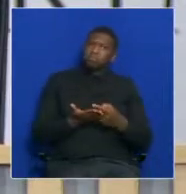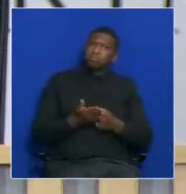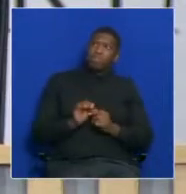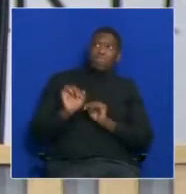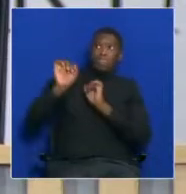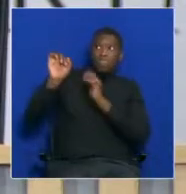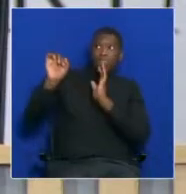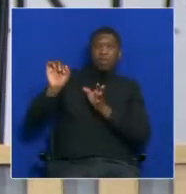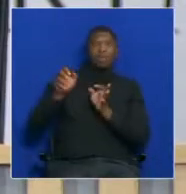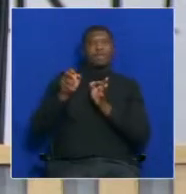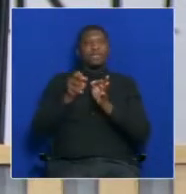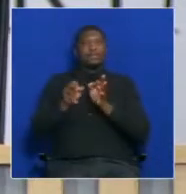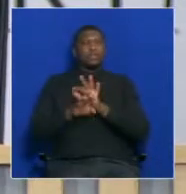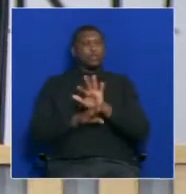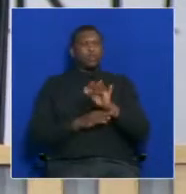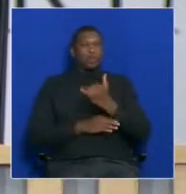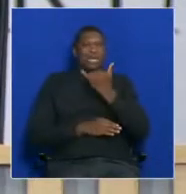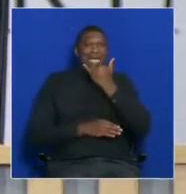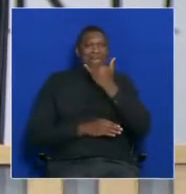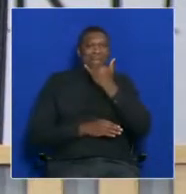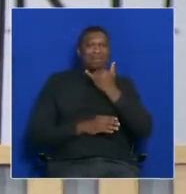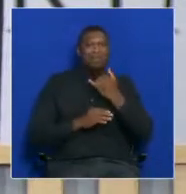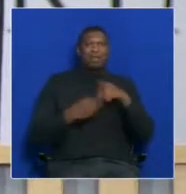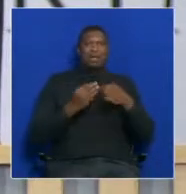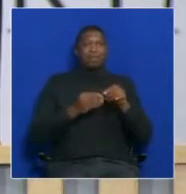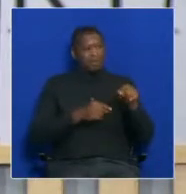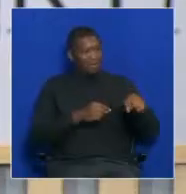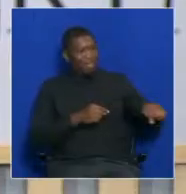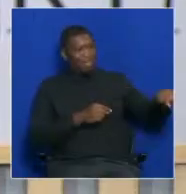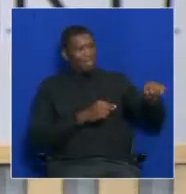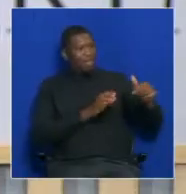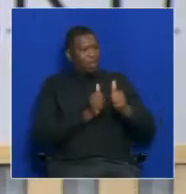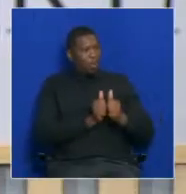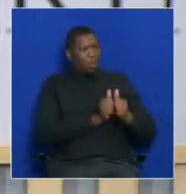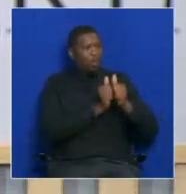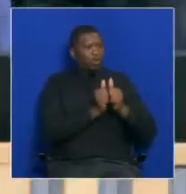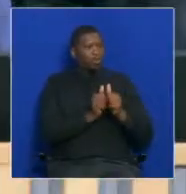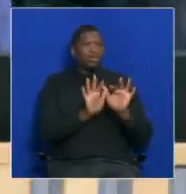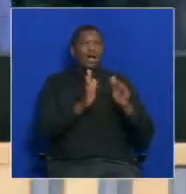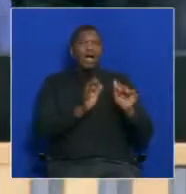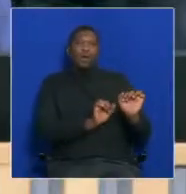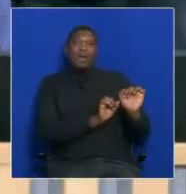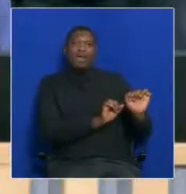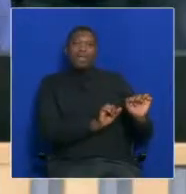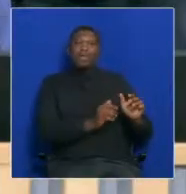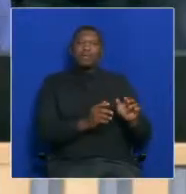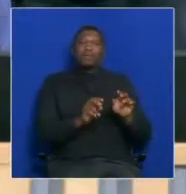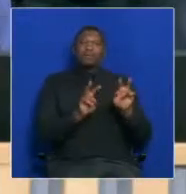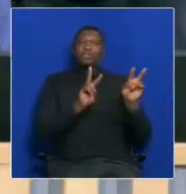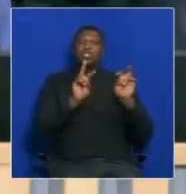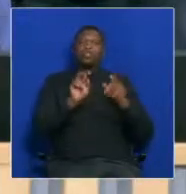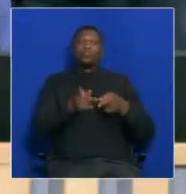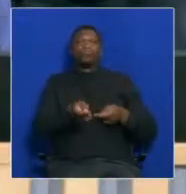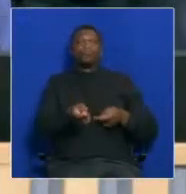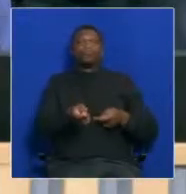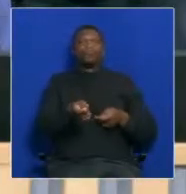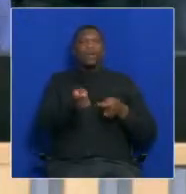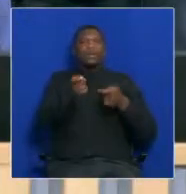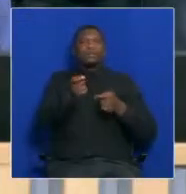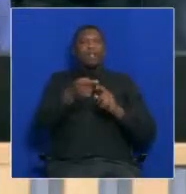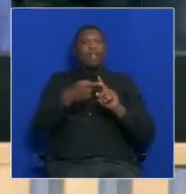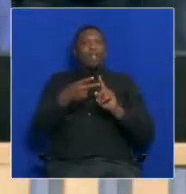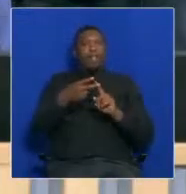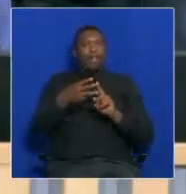displeasure about the colleagues on how they raise these issues or raising